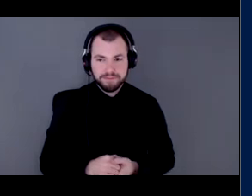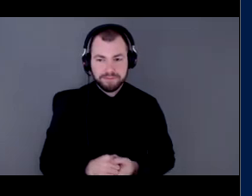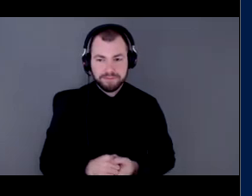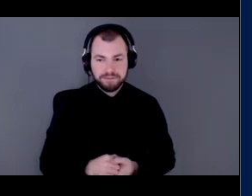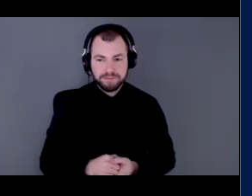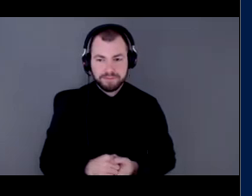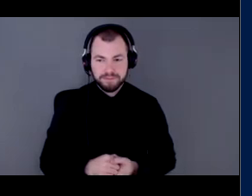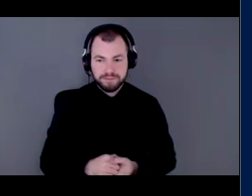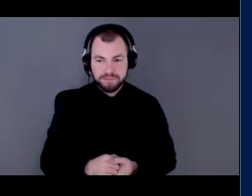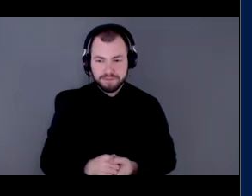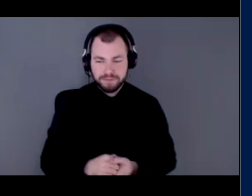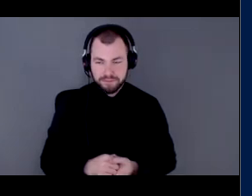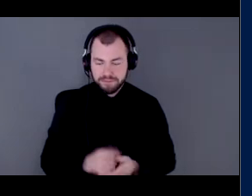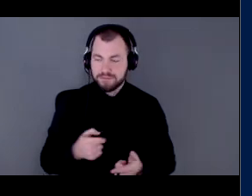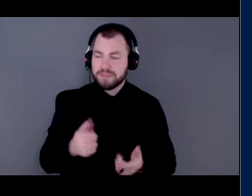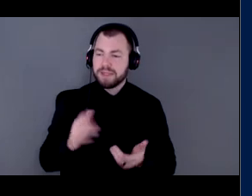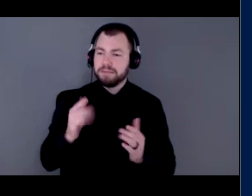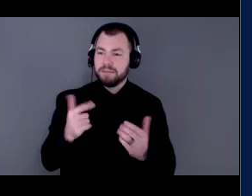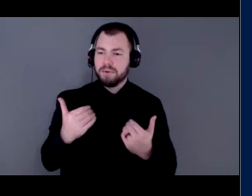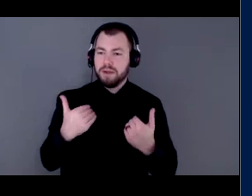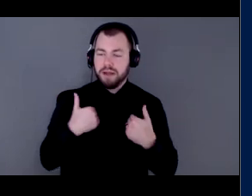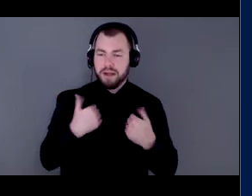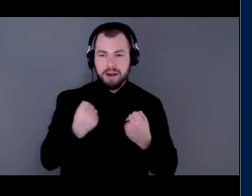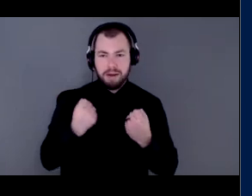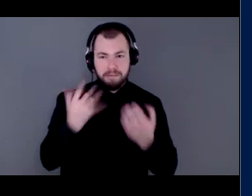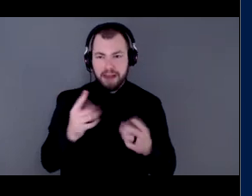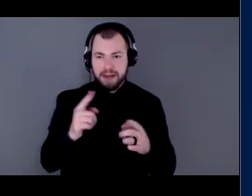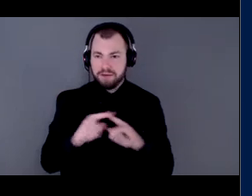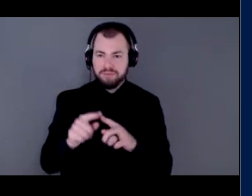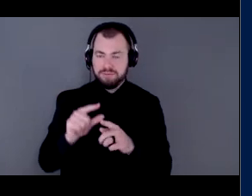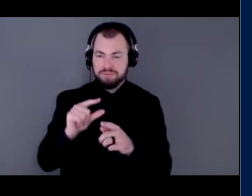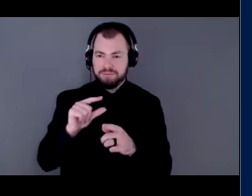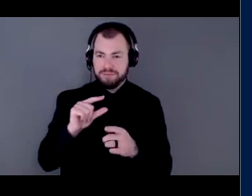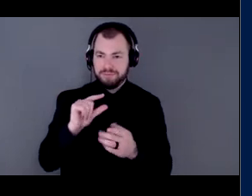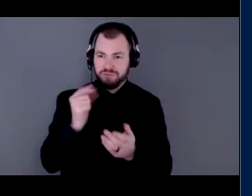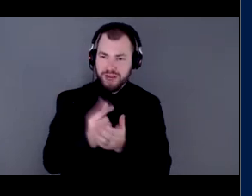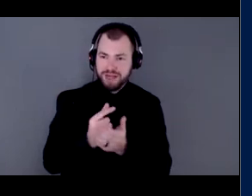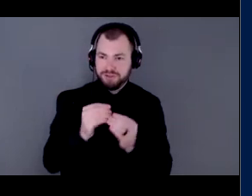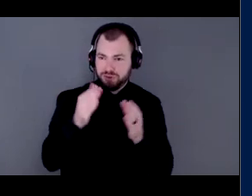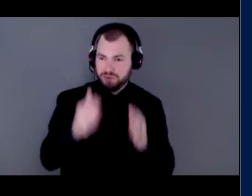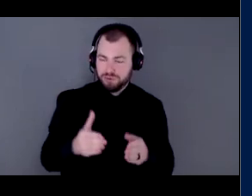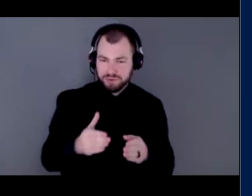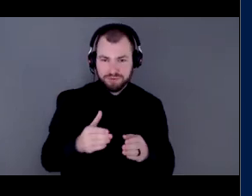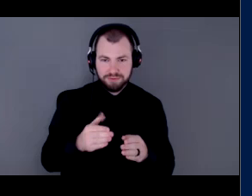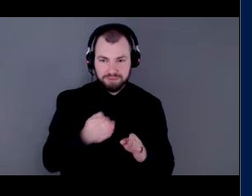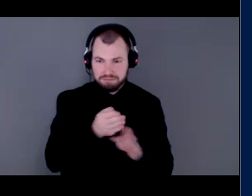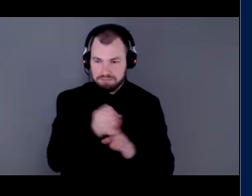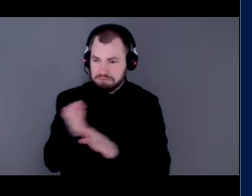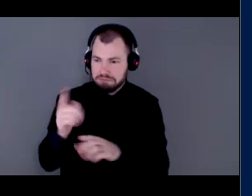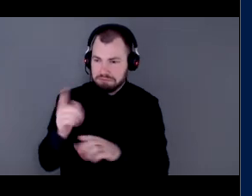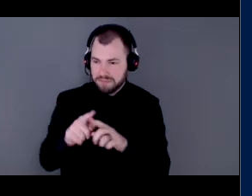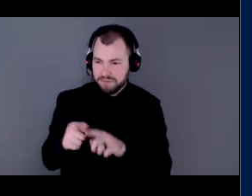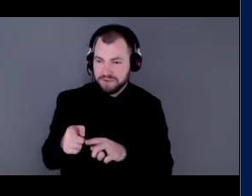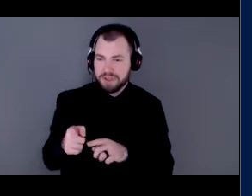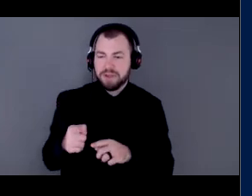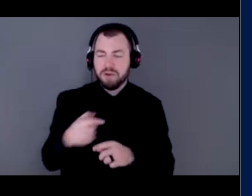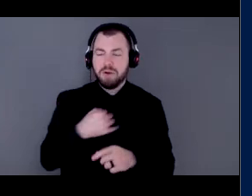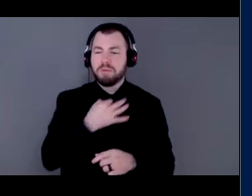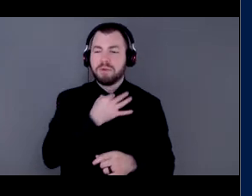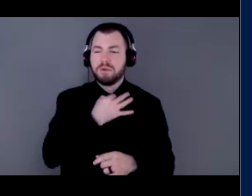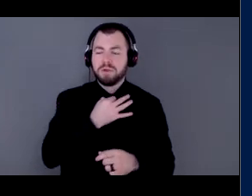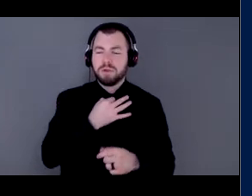It seems like you had many different graduate students in a variety of different fields, and I'm curious as to how you